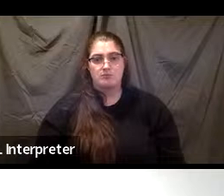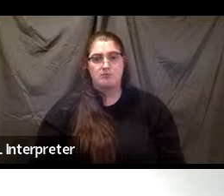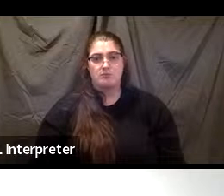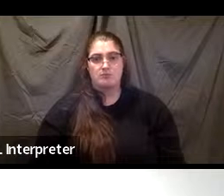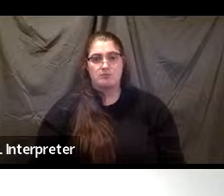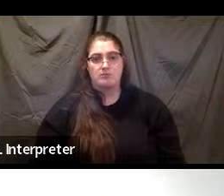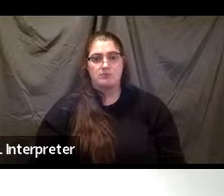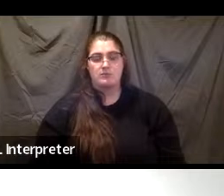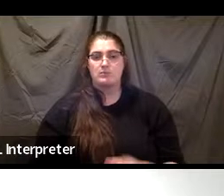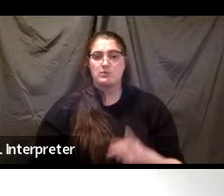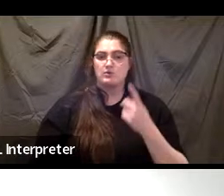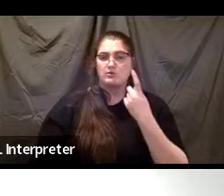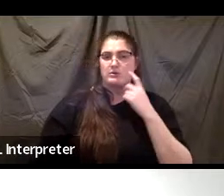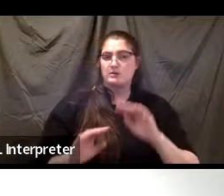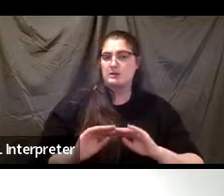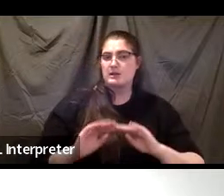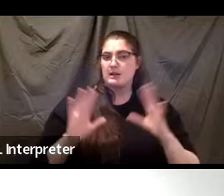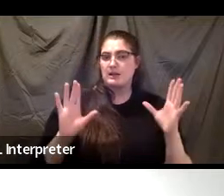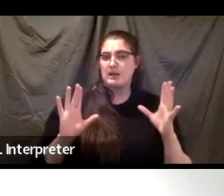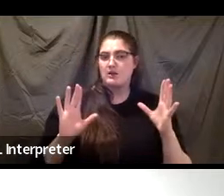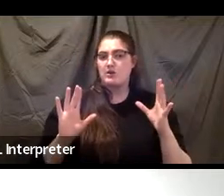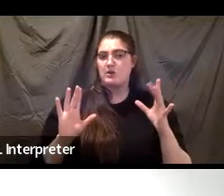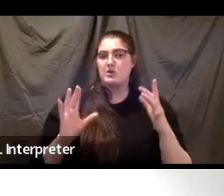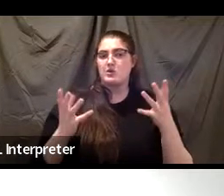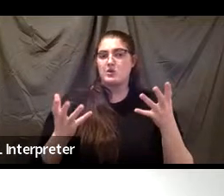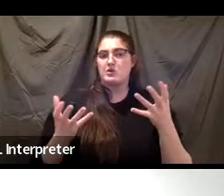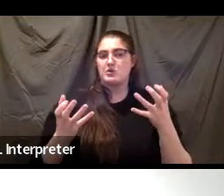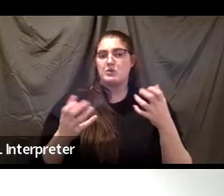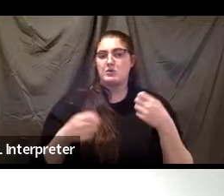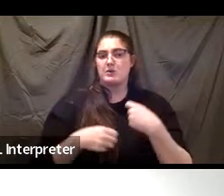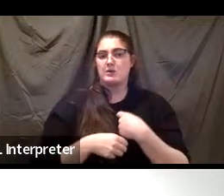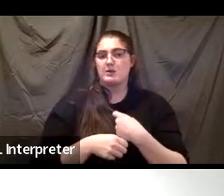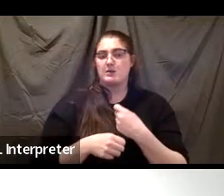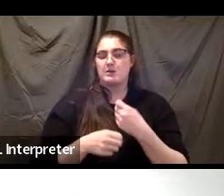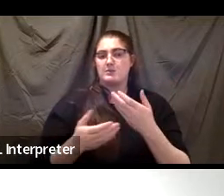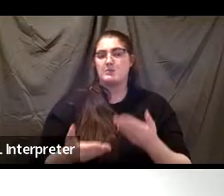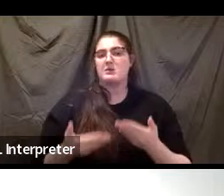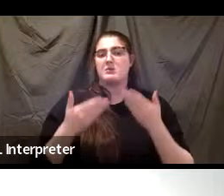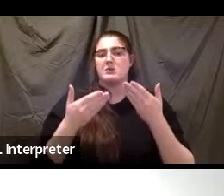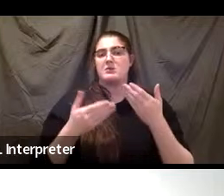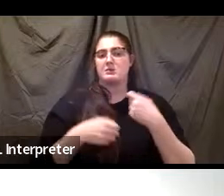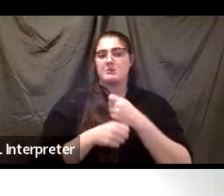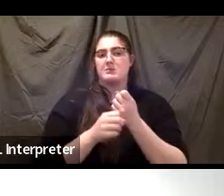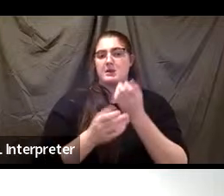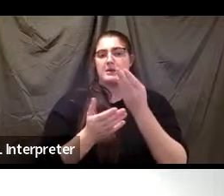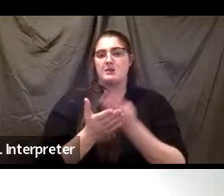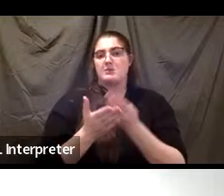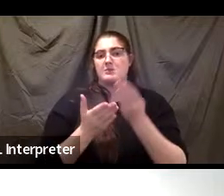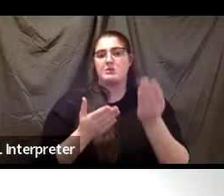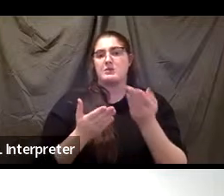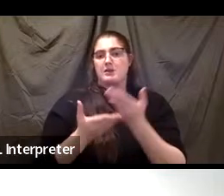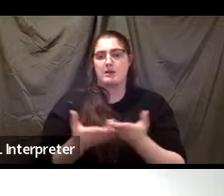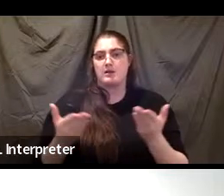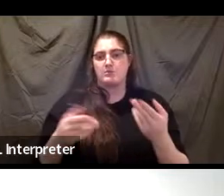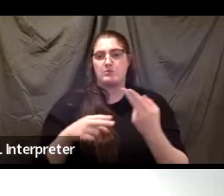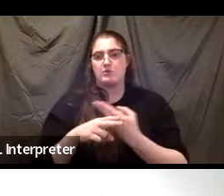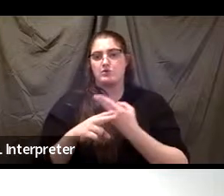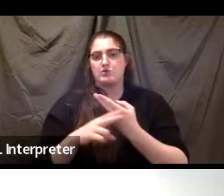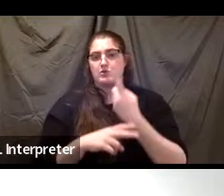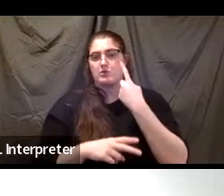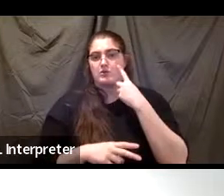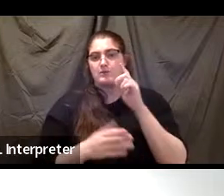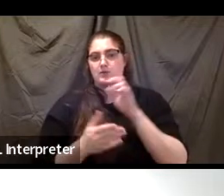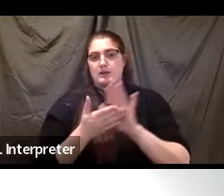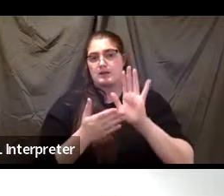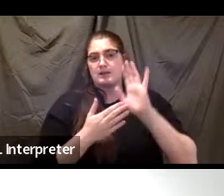So just to clarify, Commissioner, you want to make a proposal is to make purchase of items to use for these